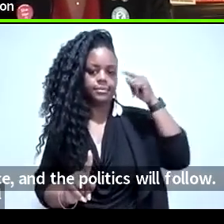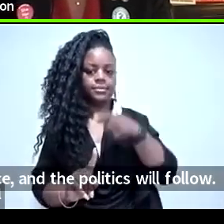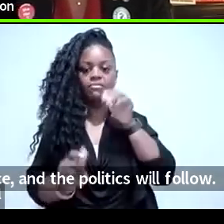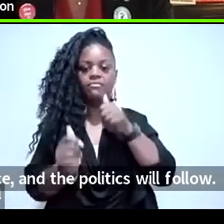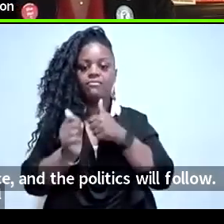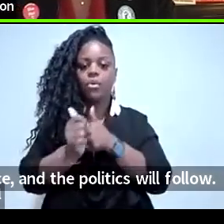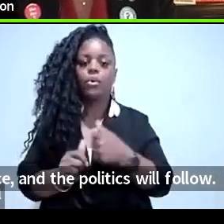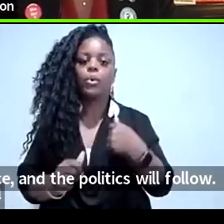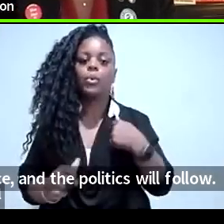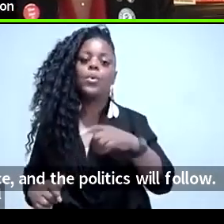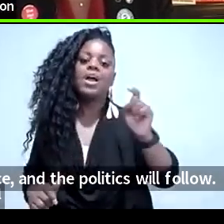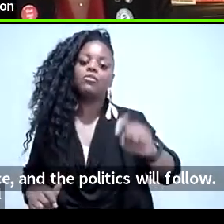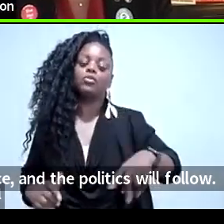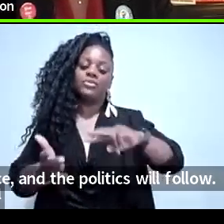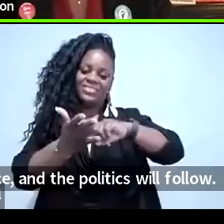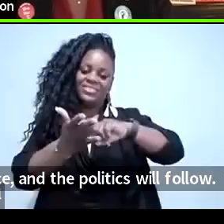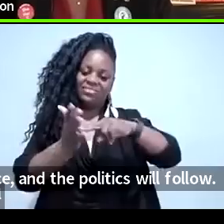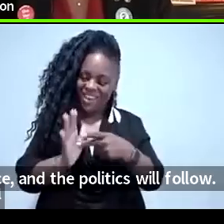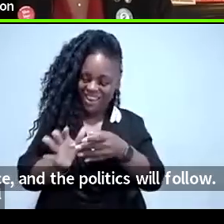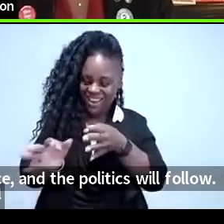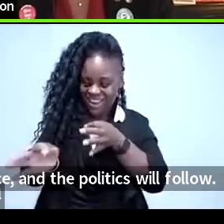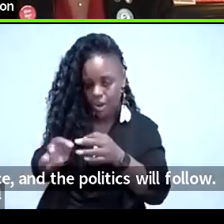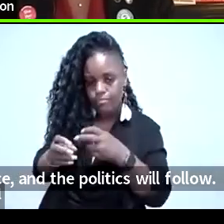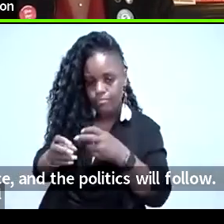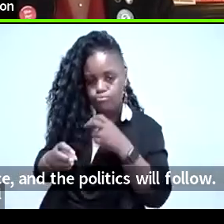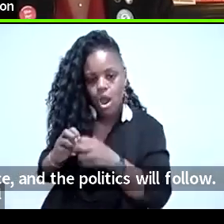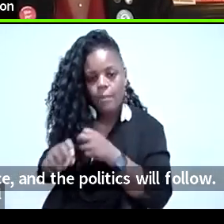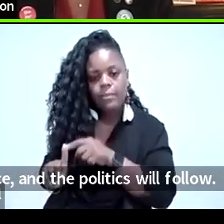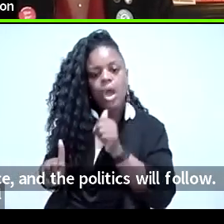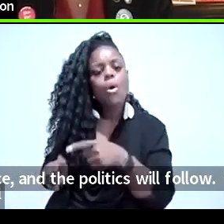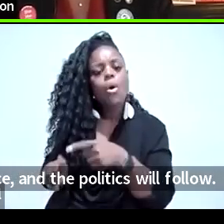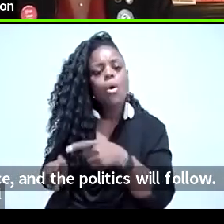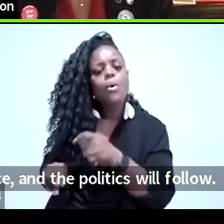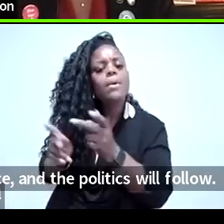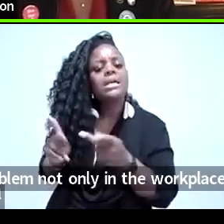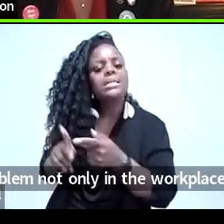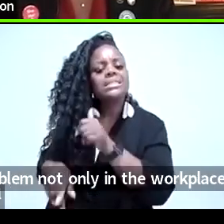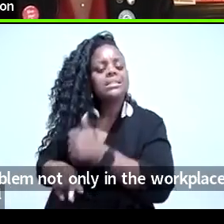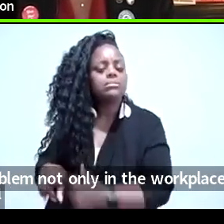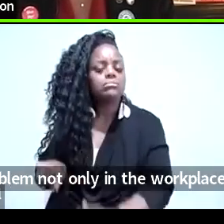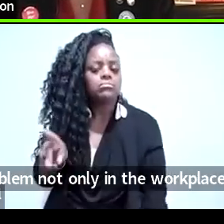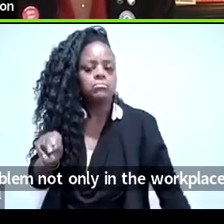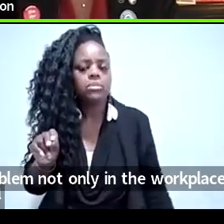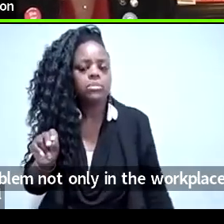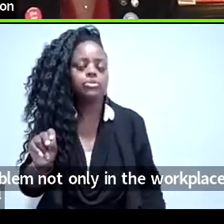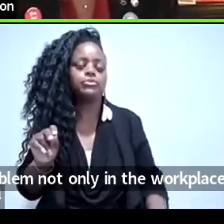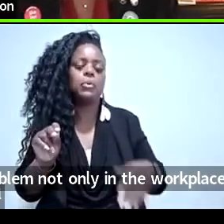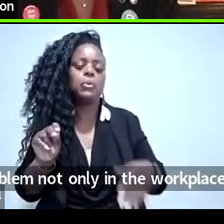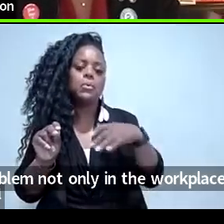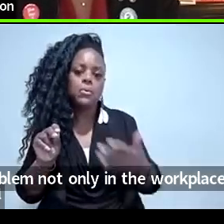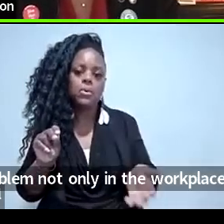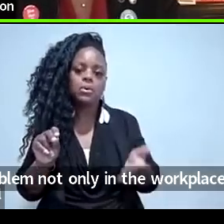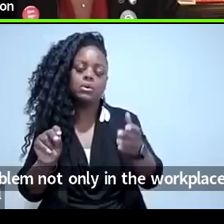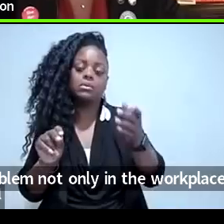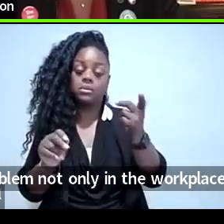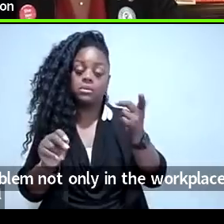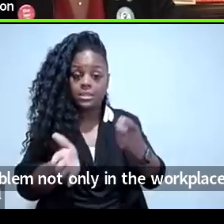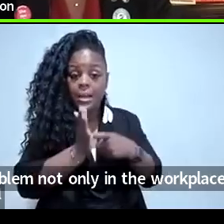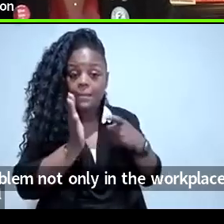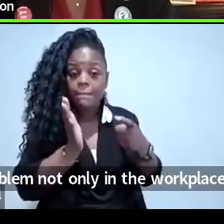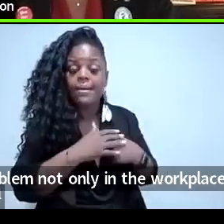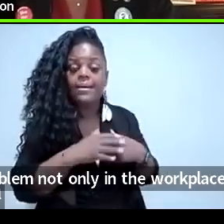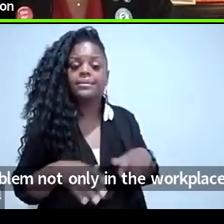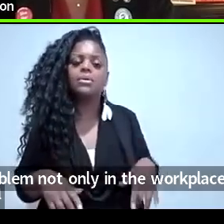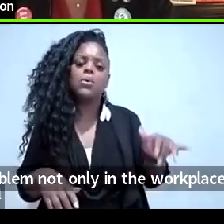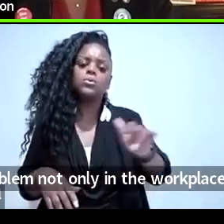also define the problem for the public, so that you have the public behind us, and you have the public behind us politically too.